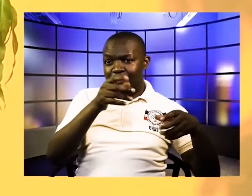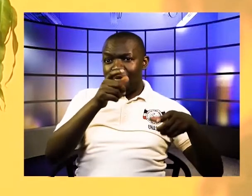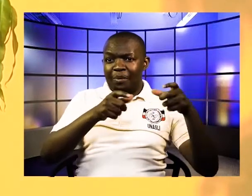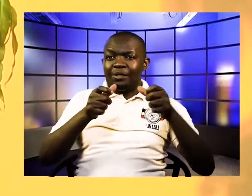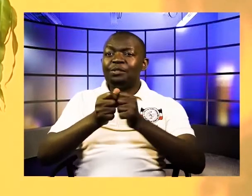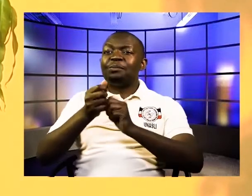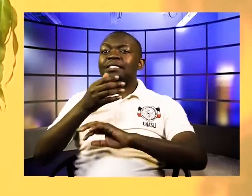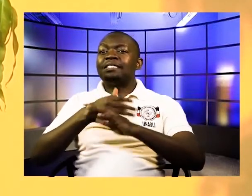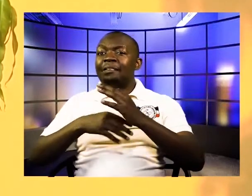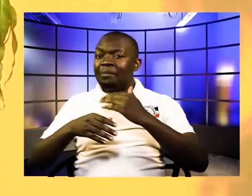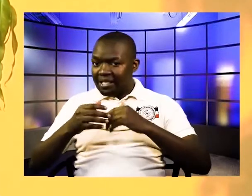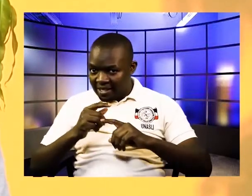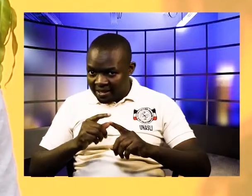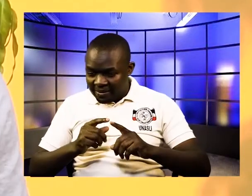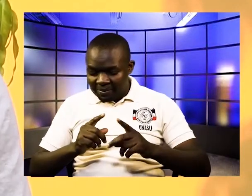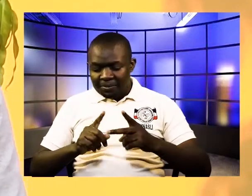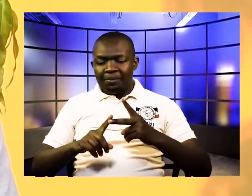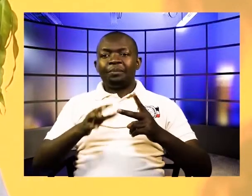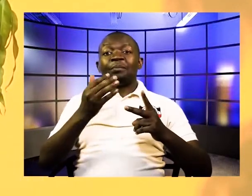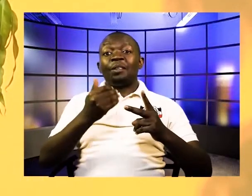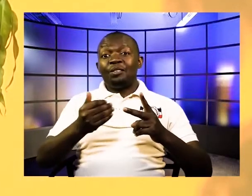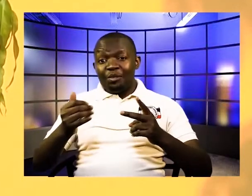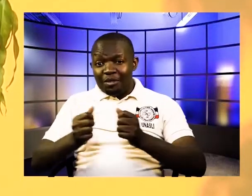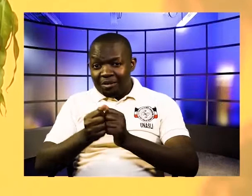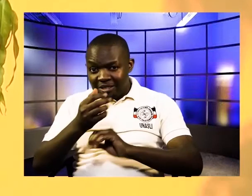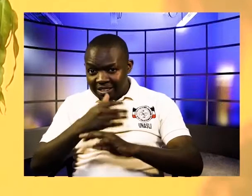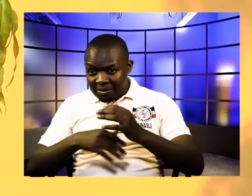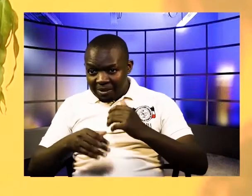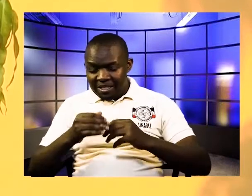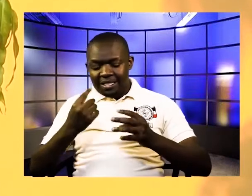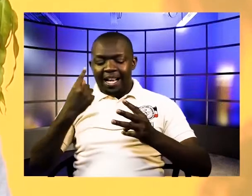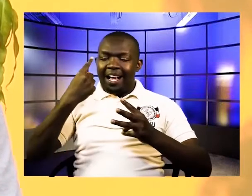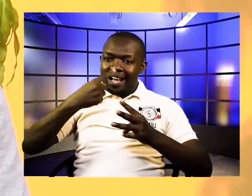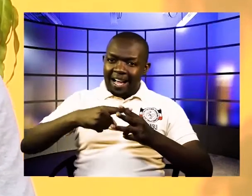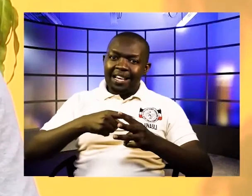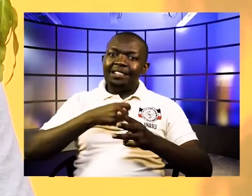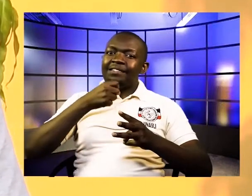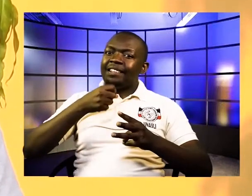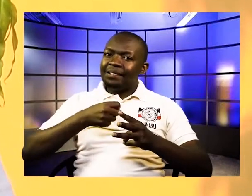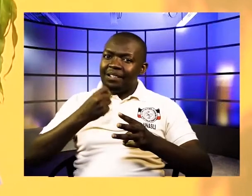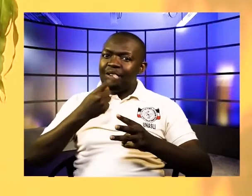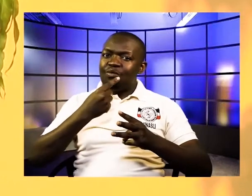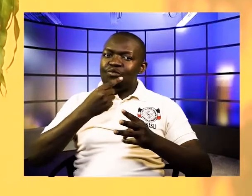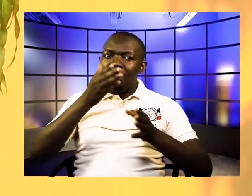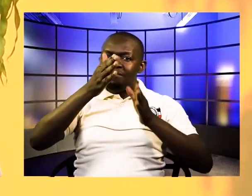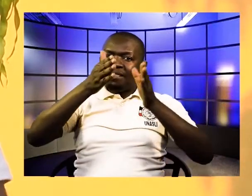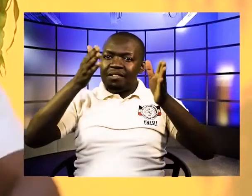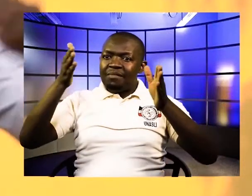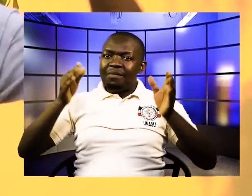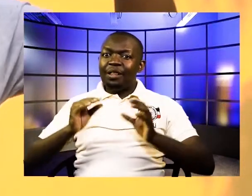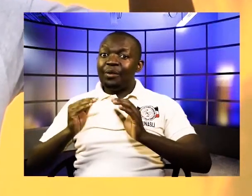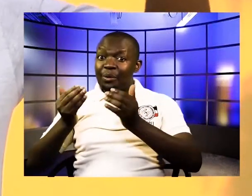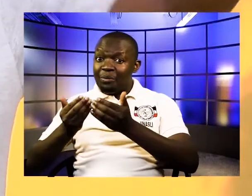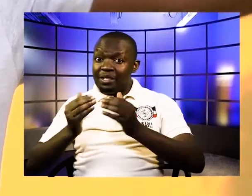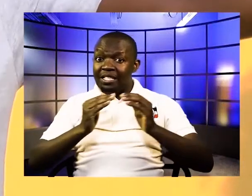with disabilities, of children with disabilities, and the elderly who are in the communities, yes, who